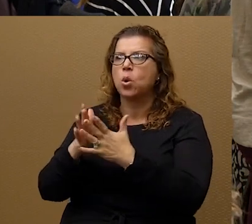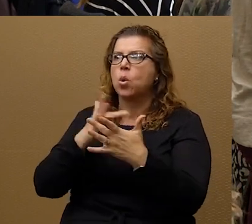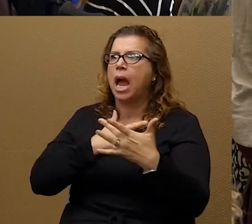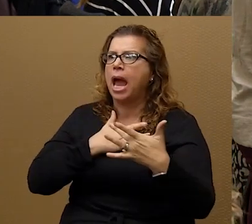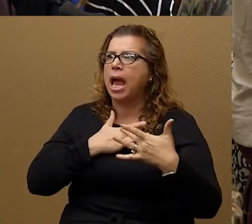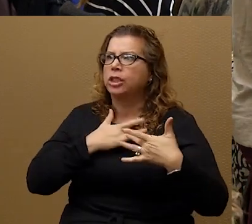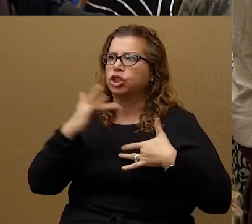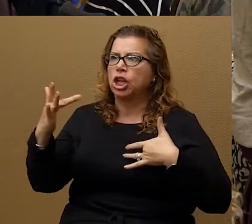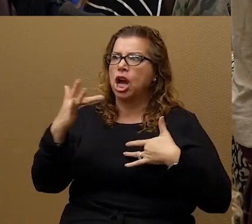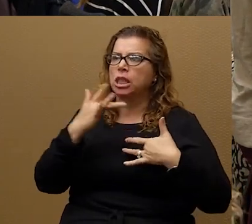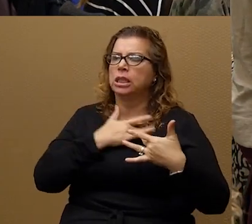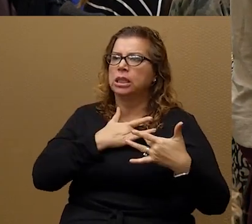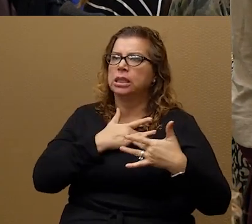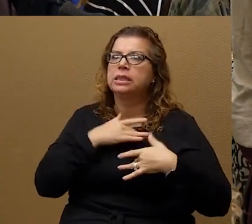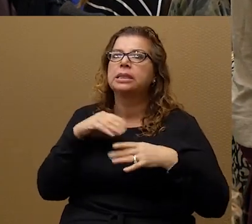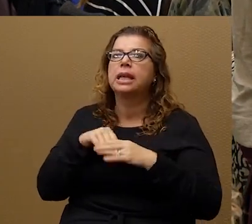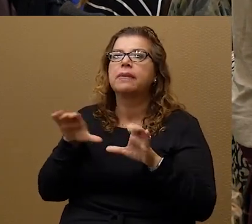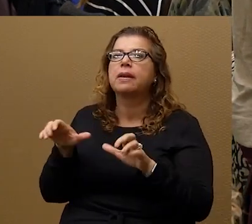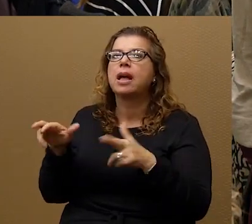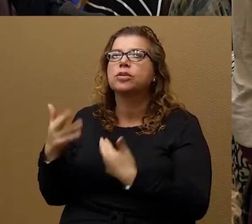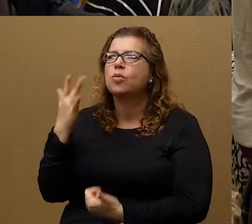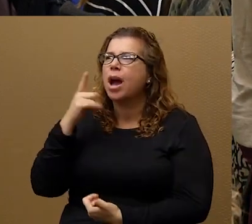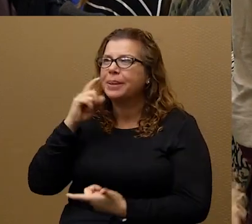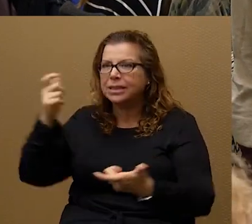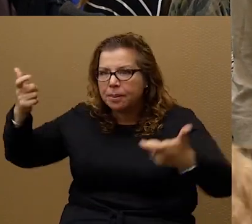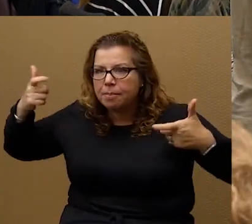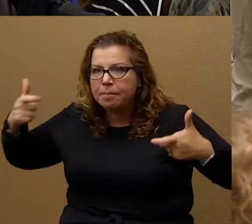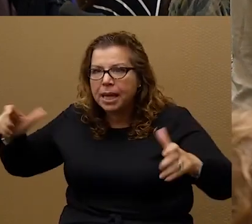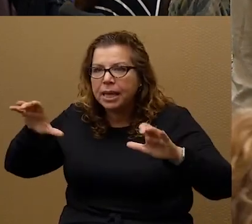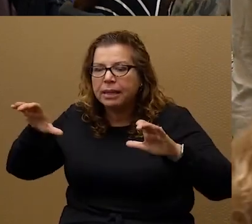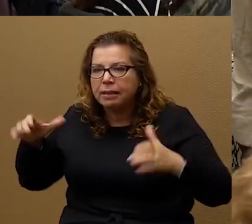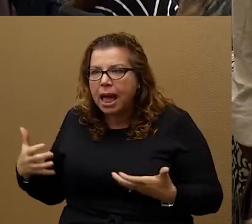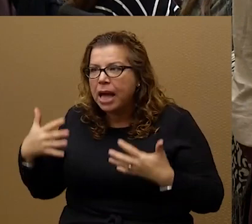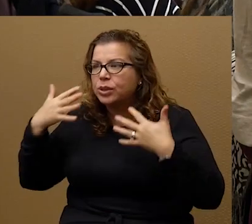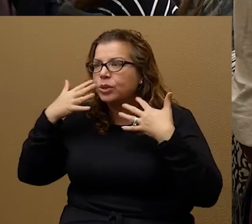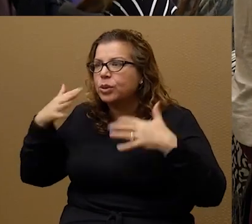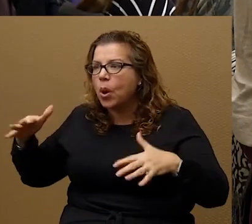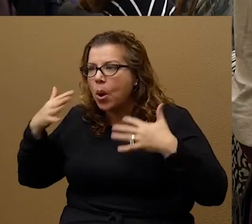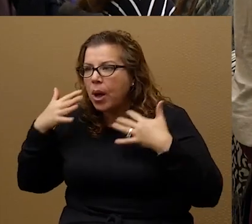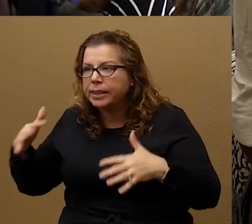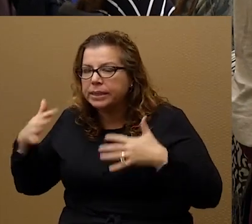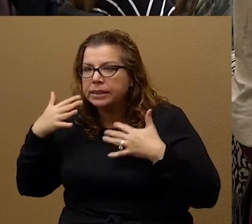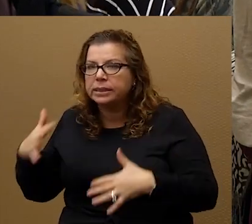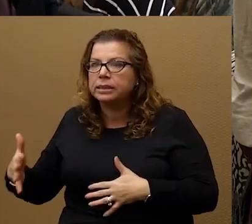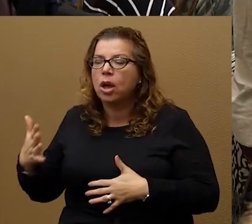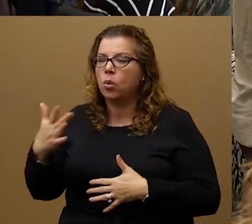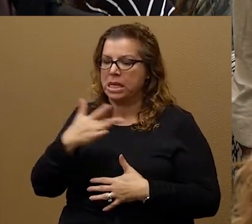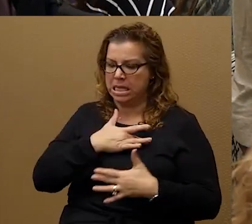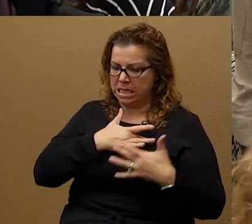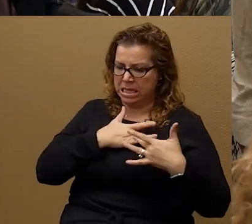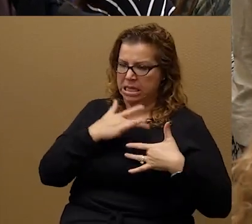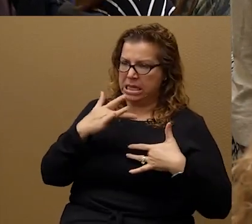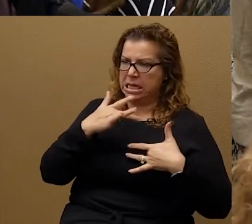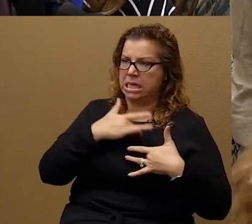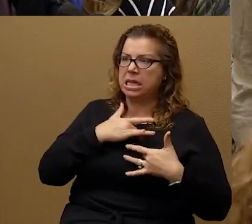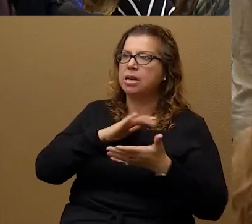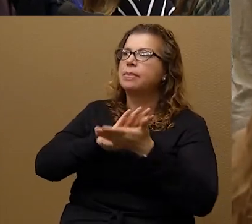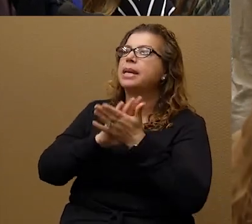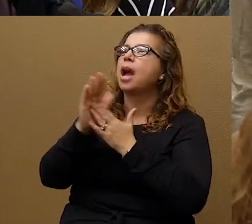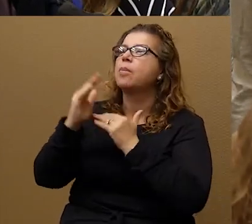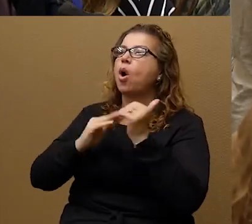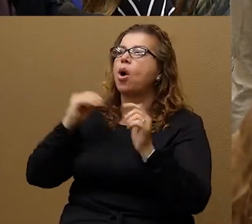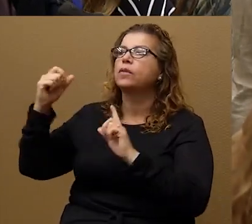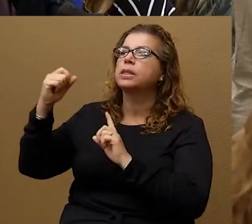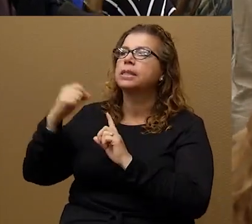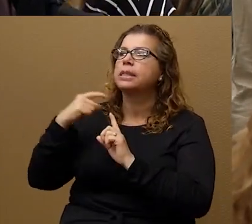was big, it was noisy. He would just be overstimulated and basically sit